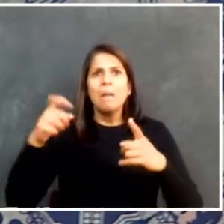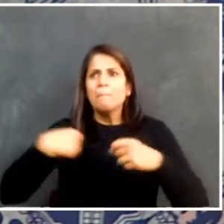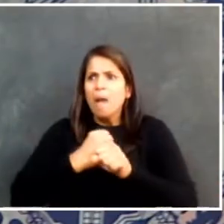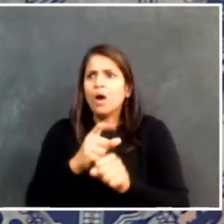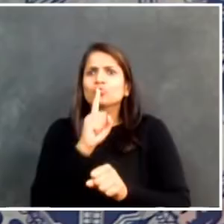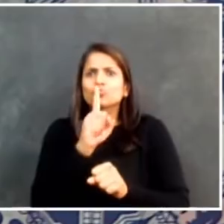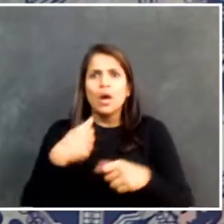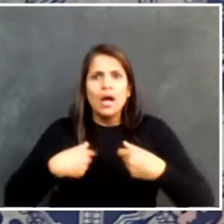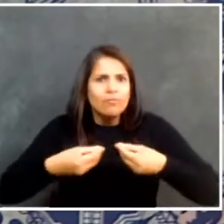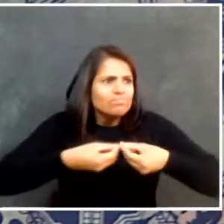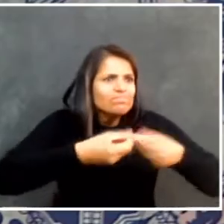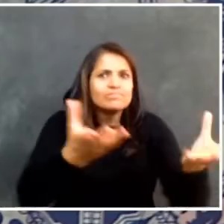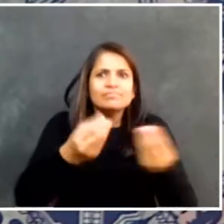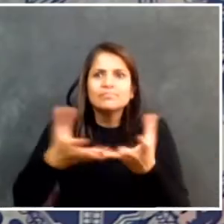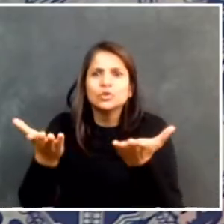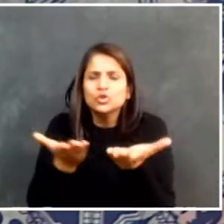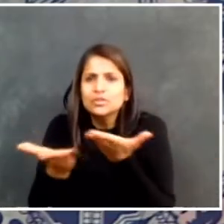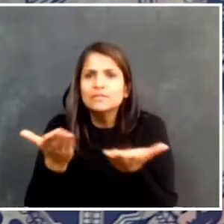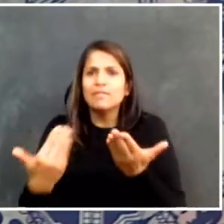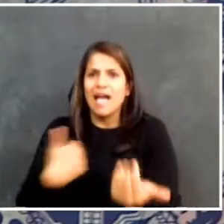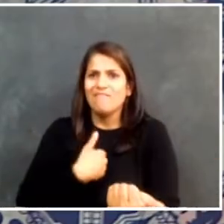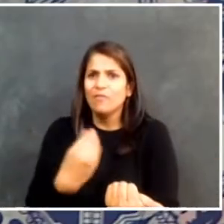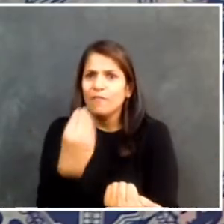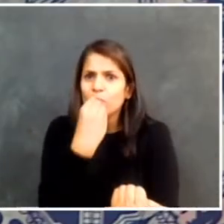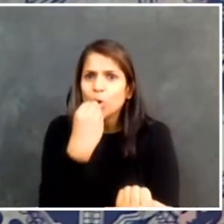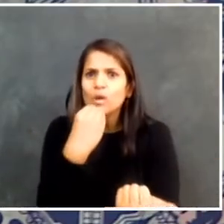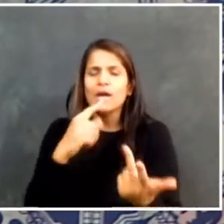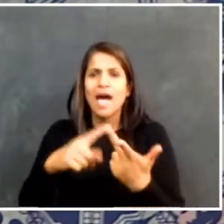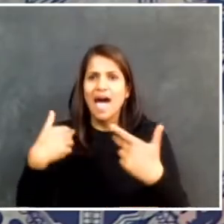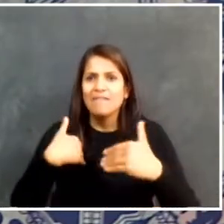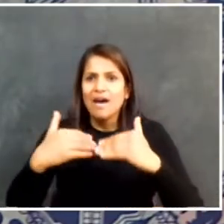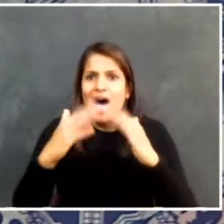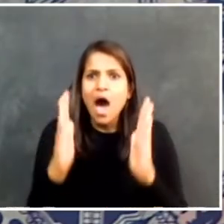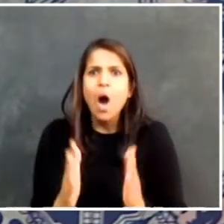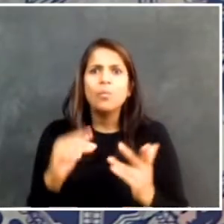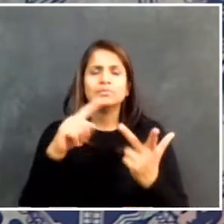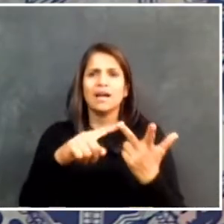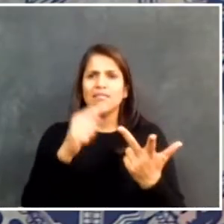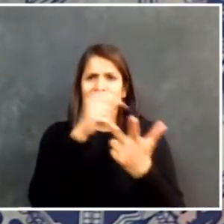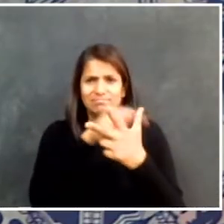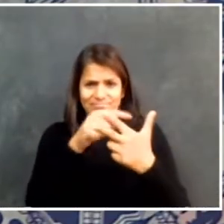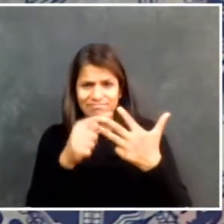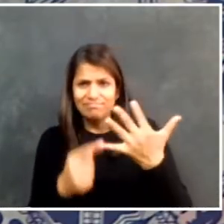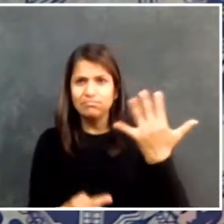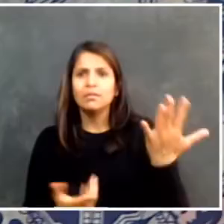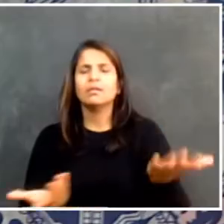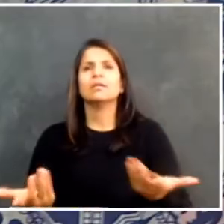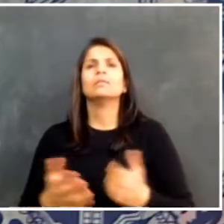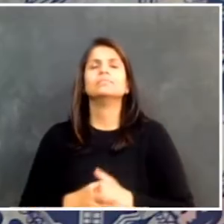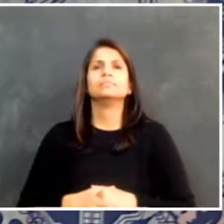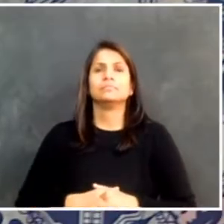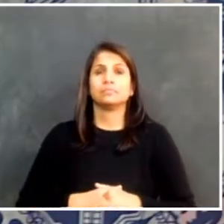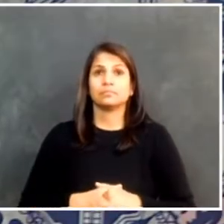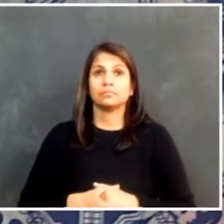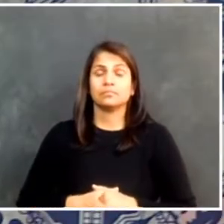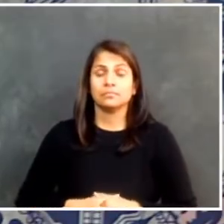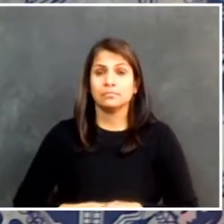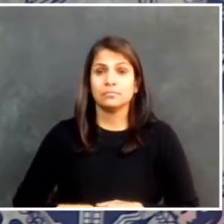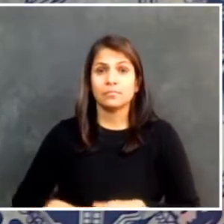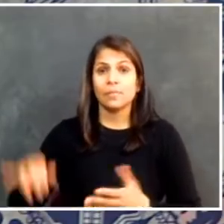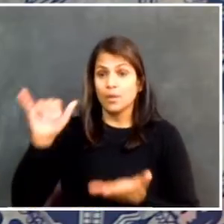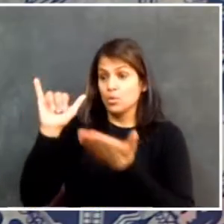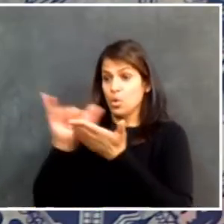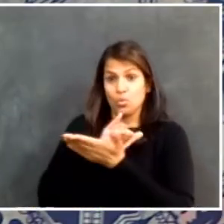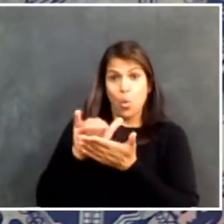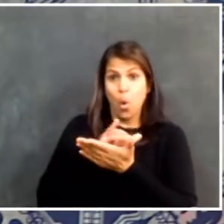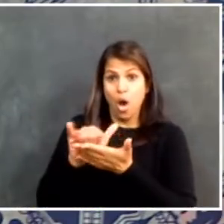recovery for everyone else. So we need that stimulus, and we need it quickly so that we can remain whole and we